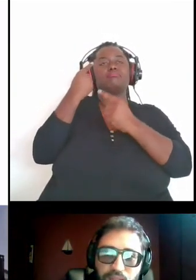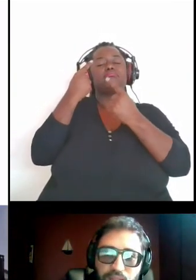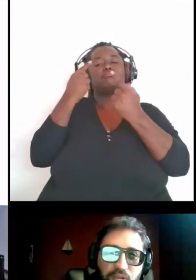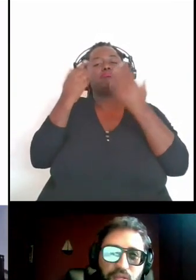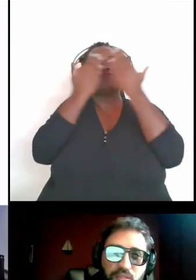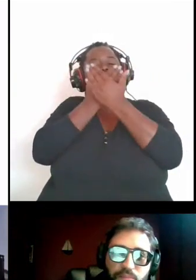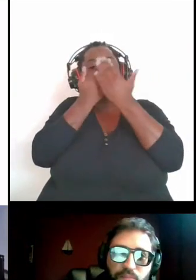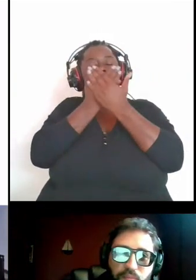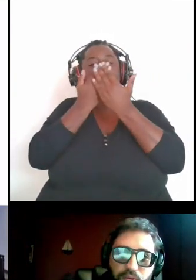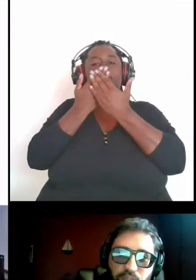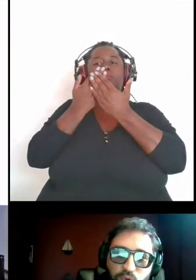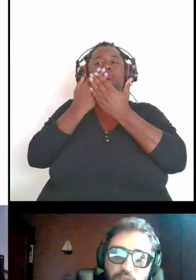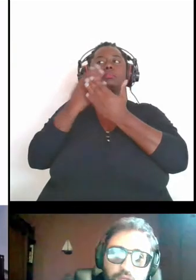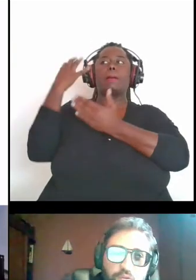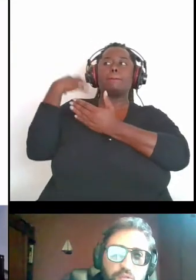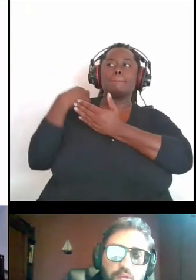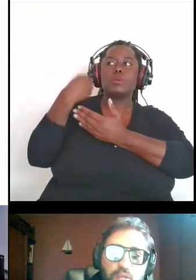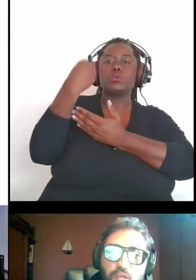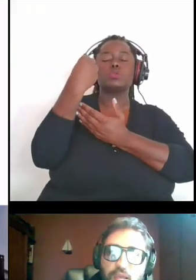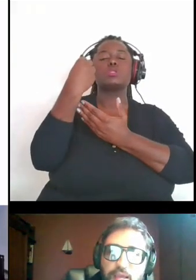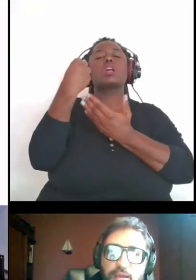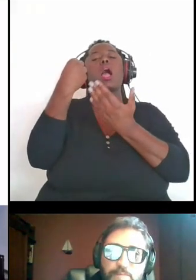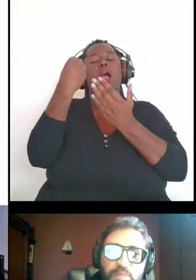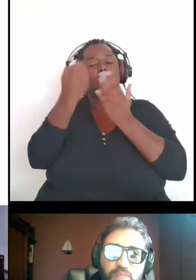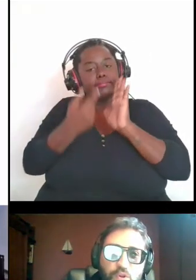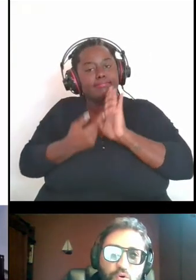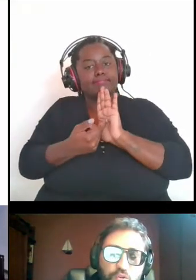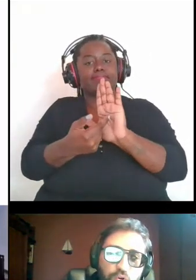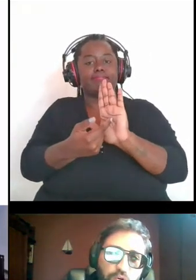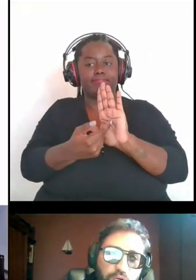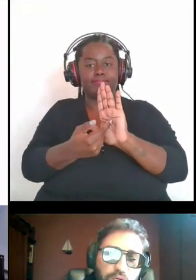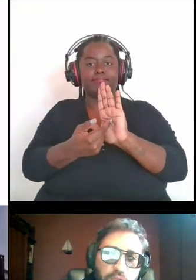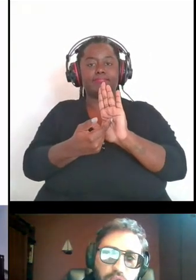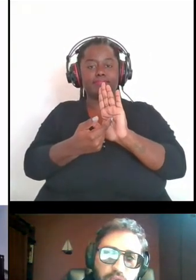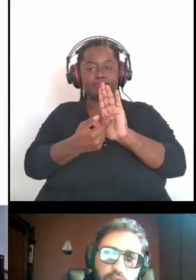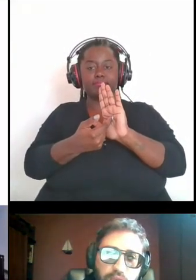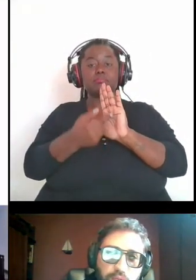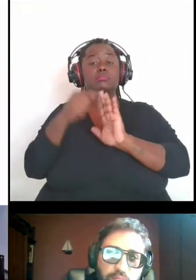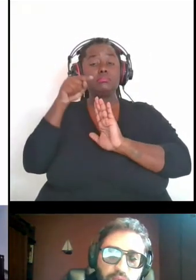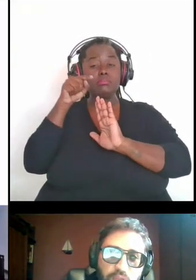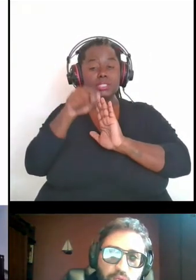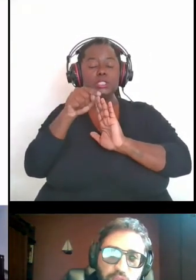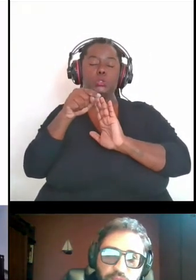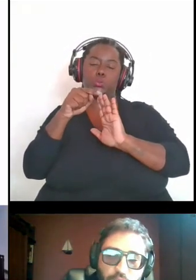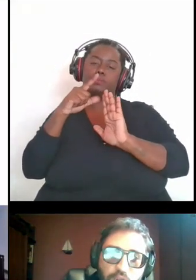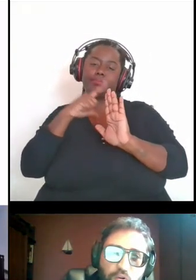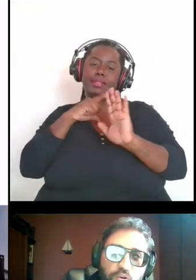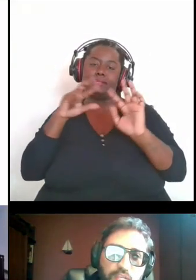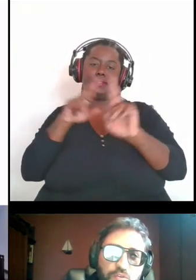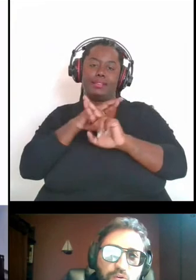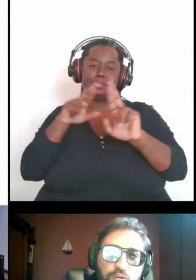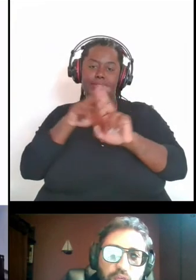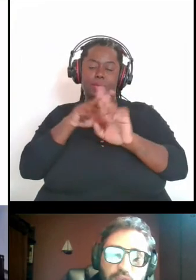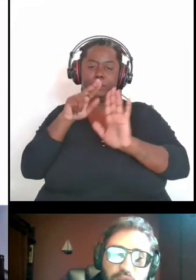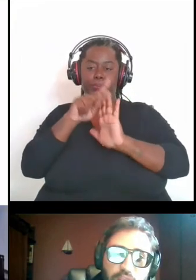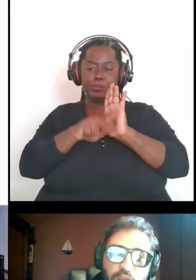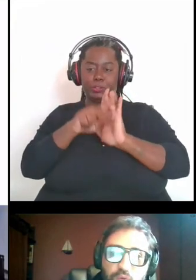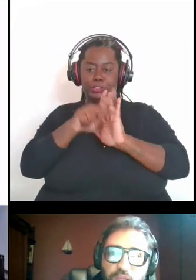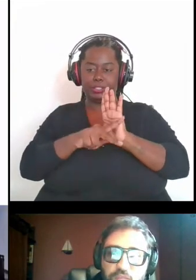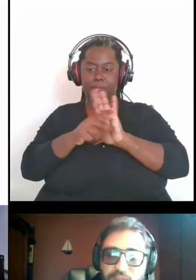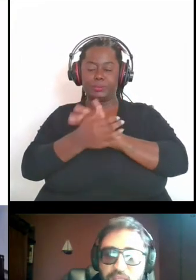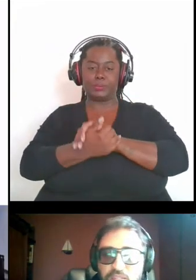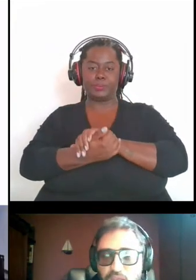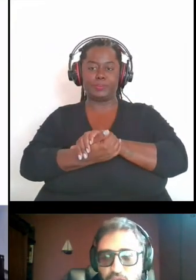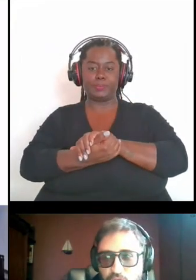was once made invisible um all of that relates to my